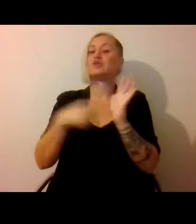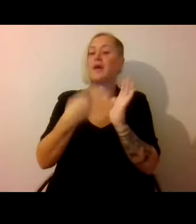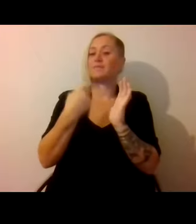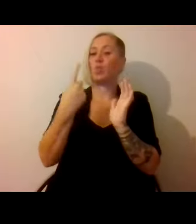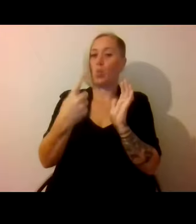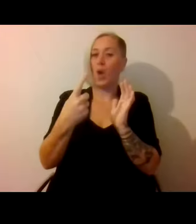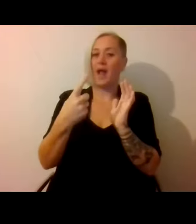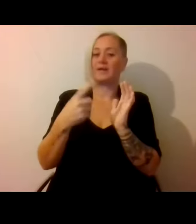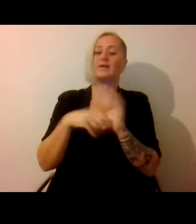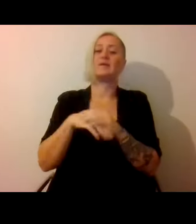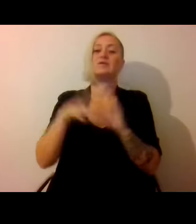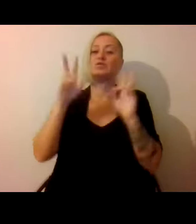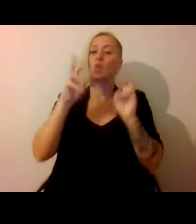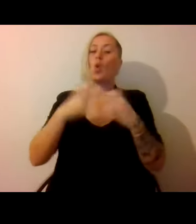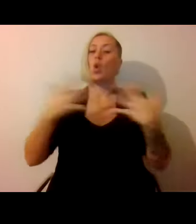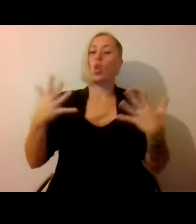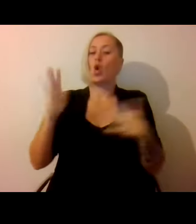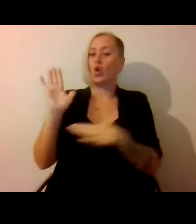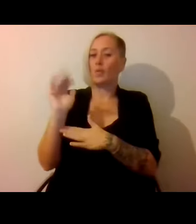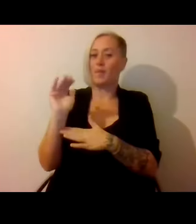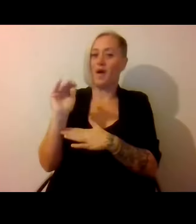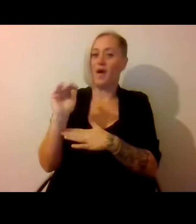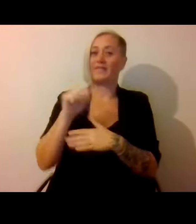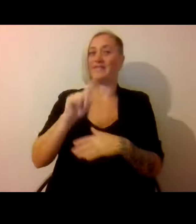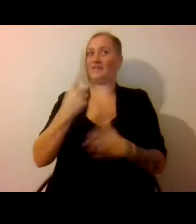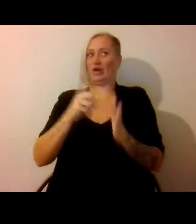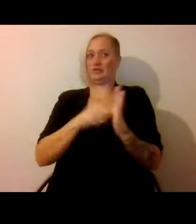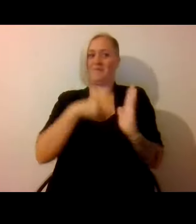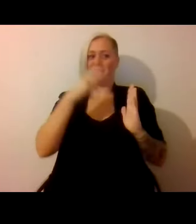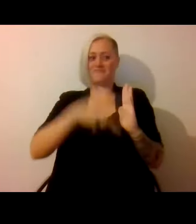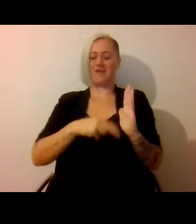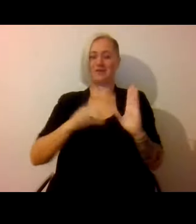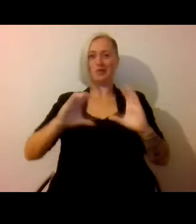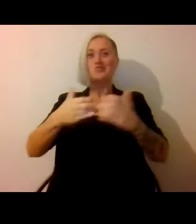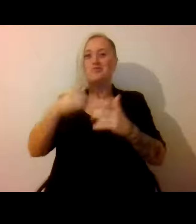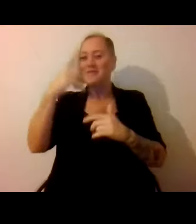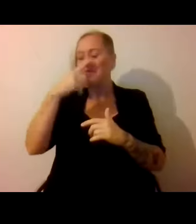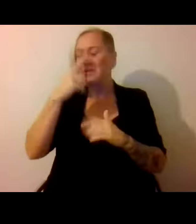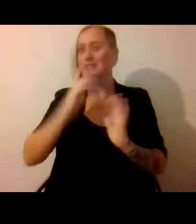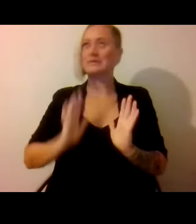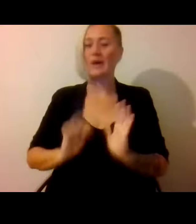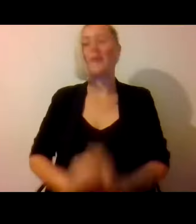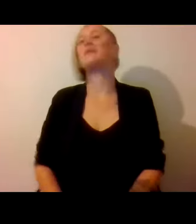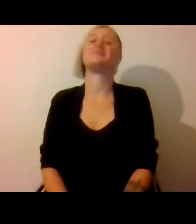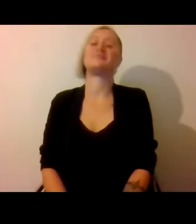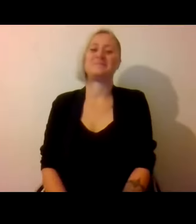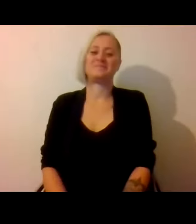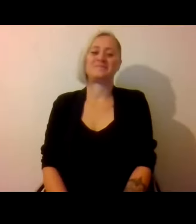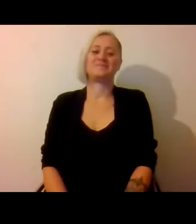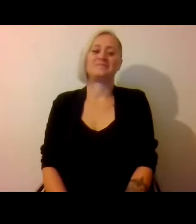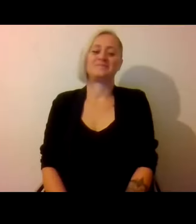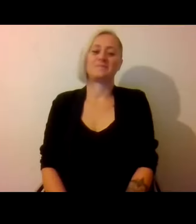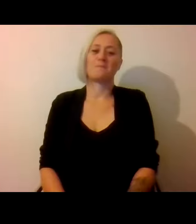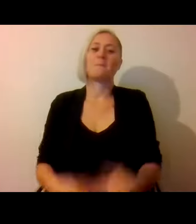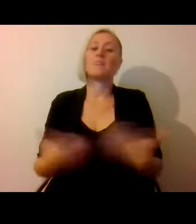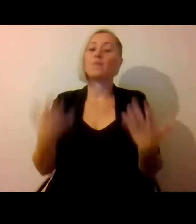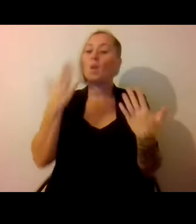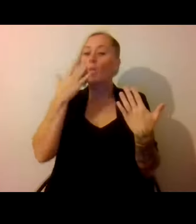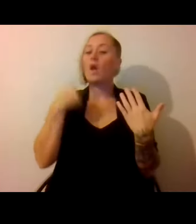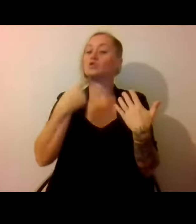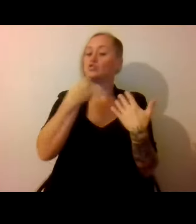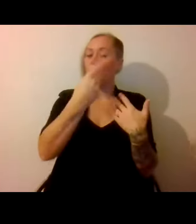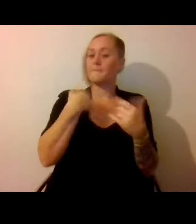Goodbye. It's the first time I've actually read this to a group of people, so bear with me. All right. When I told my